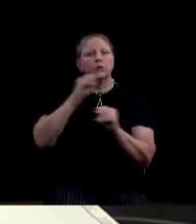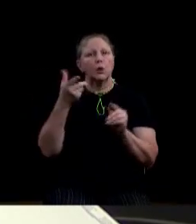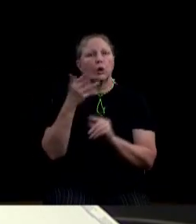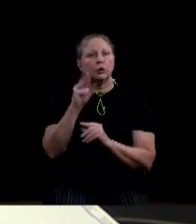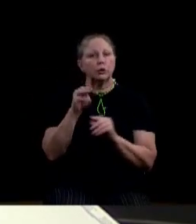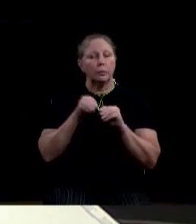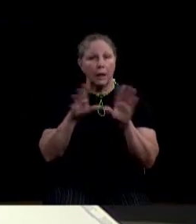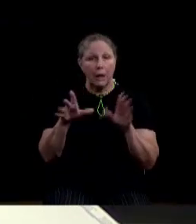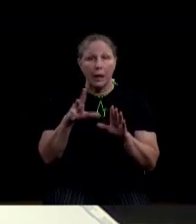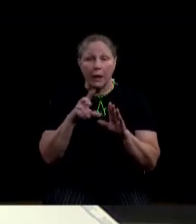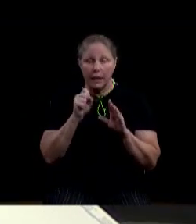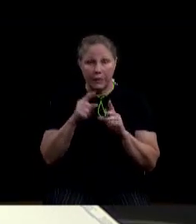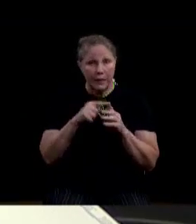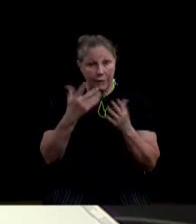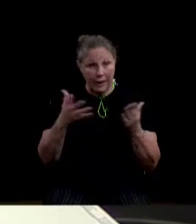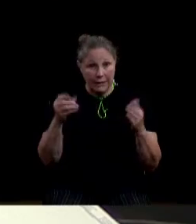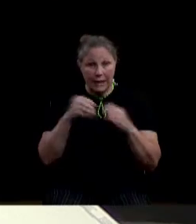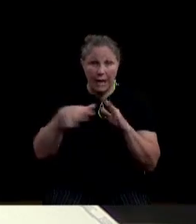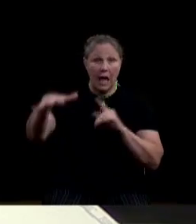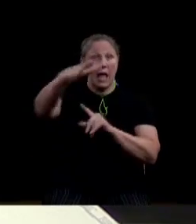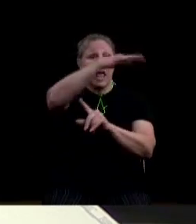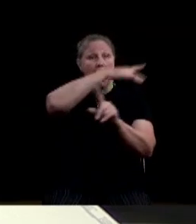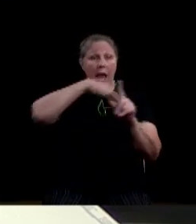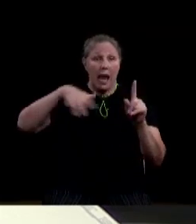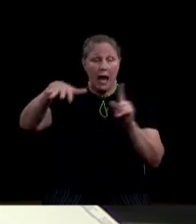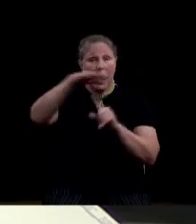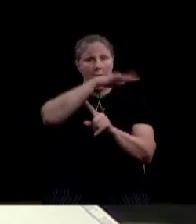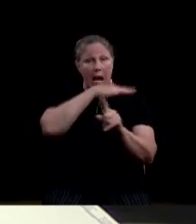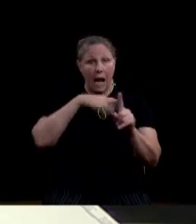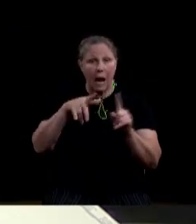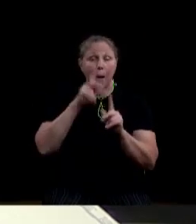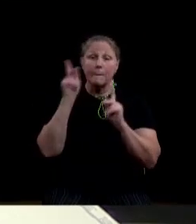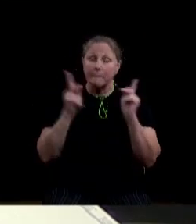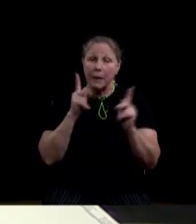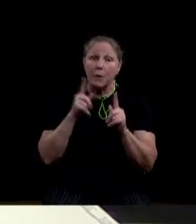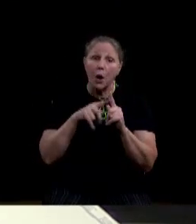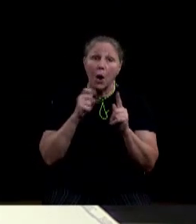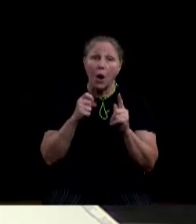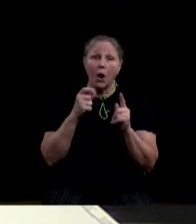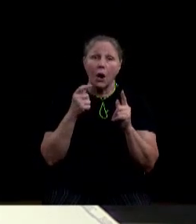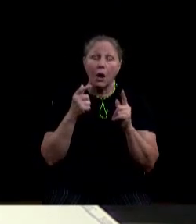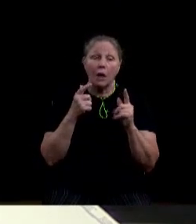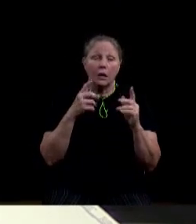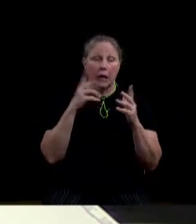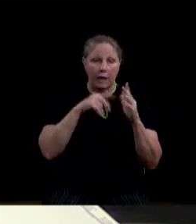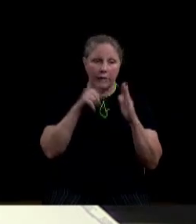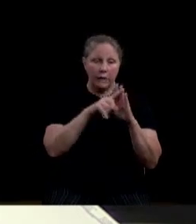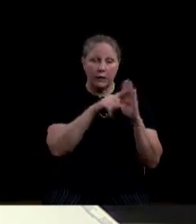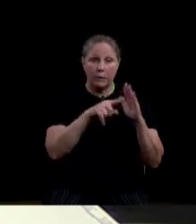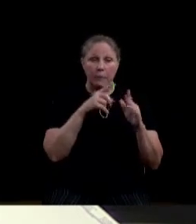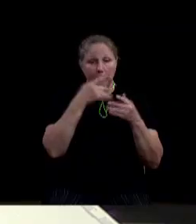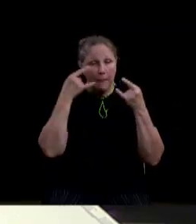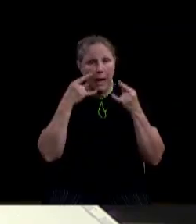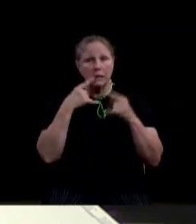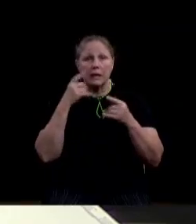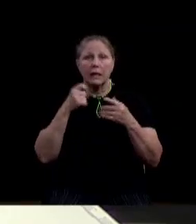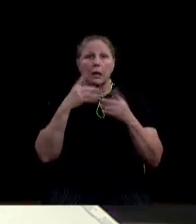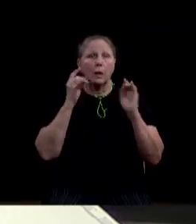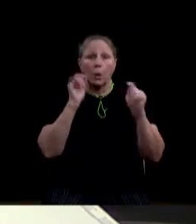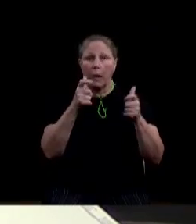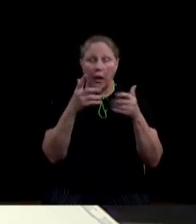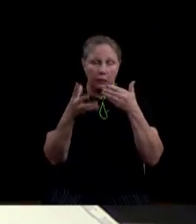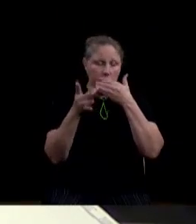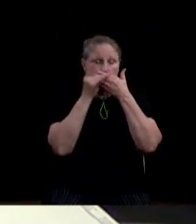indoor environments where people are clogged, these masks vary very quickly. The moisture from your breath combined